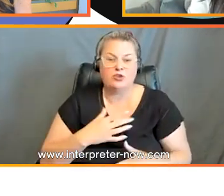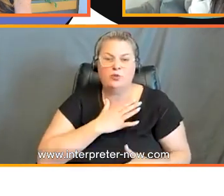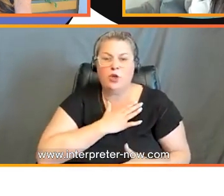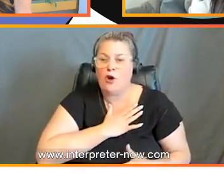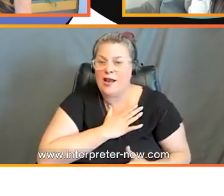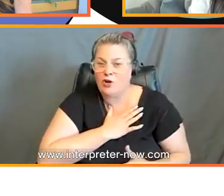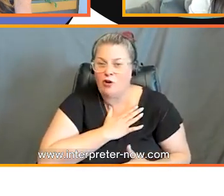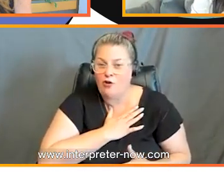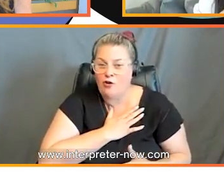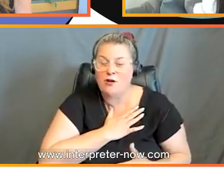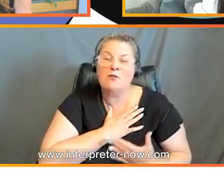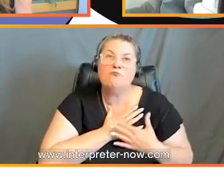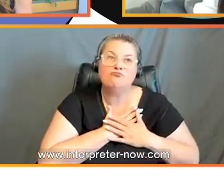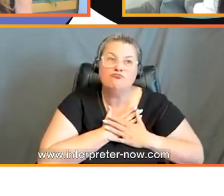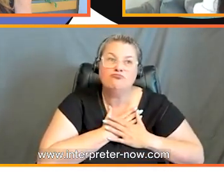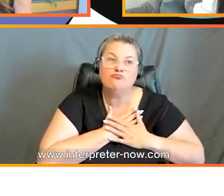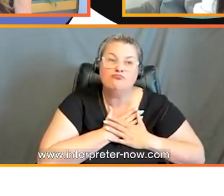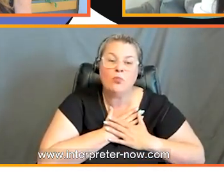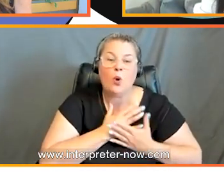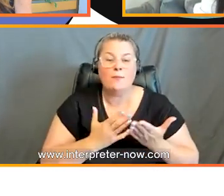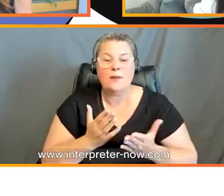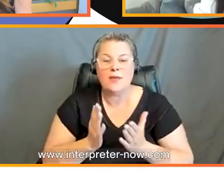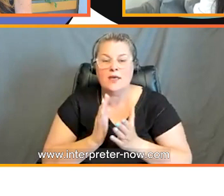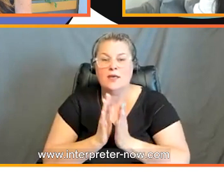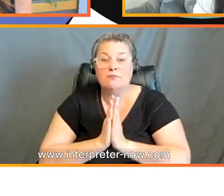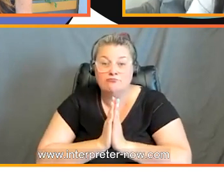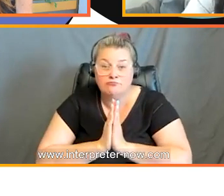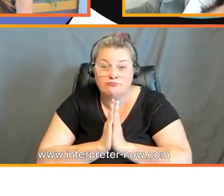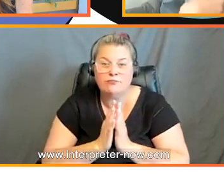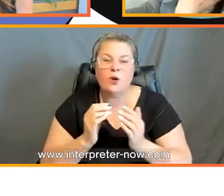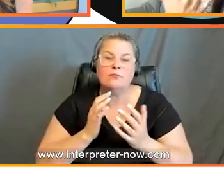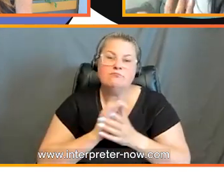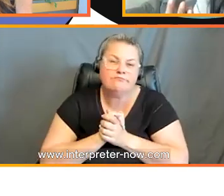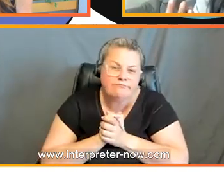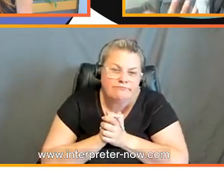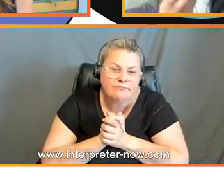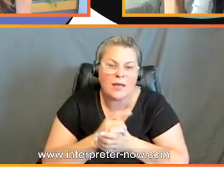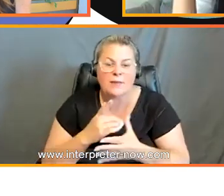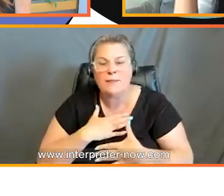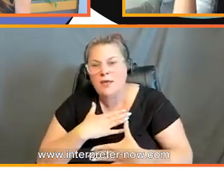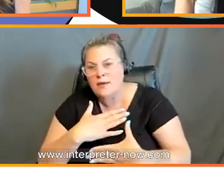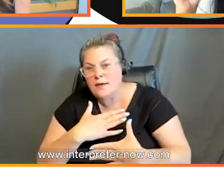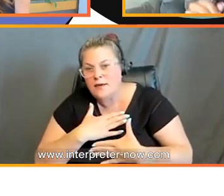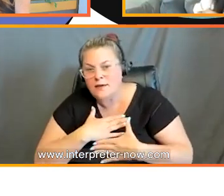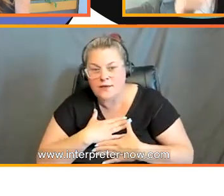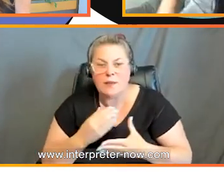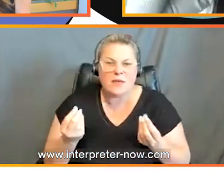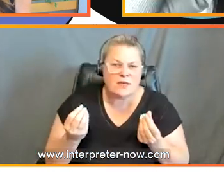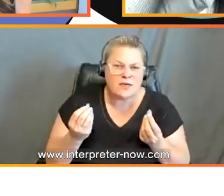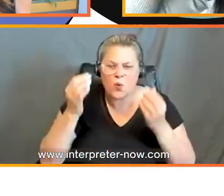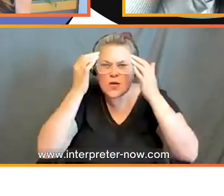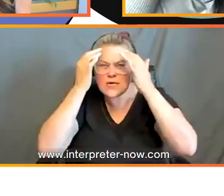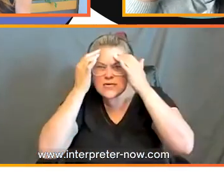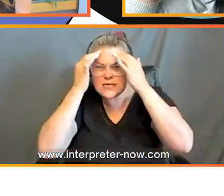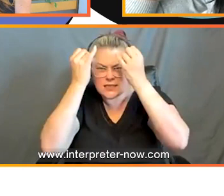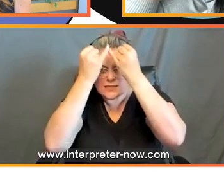hand on your heart. It might be putting your hands together. It might be taking a deep breath. It might be rubbing your fingers. It might be saying